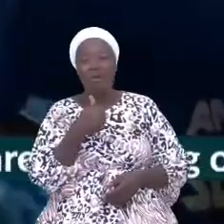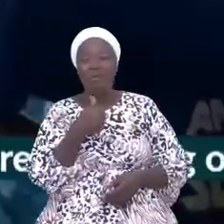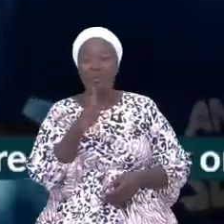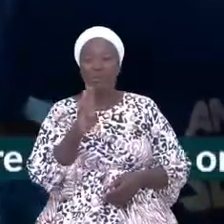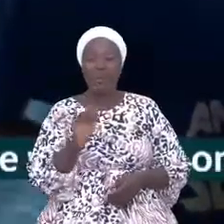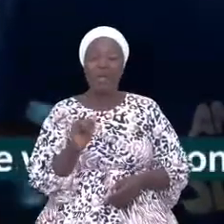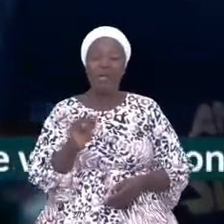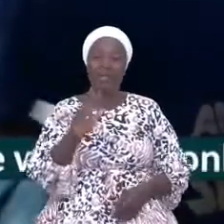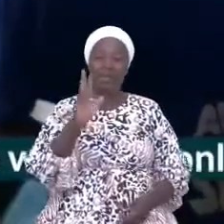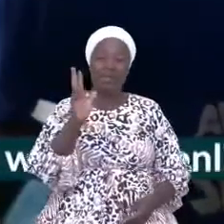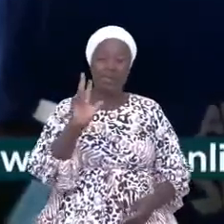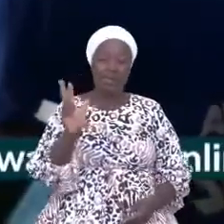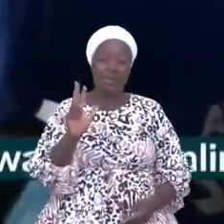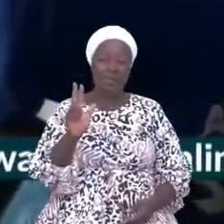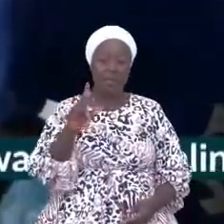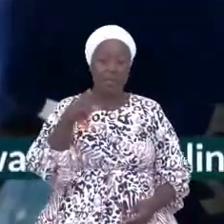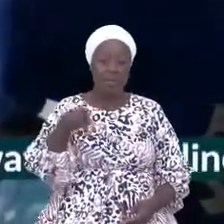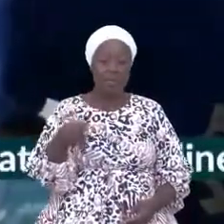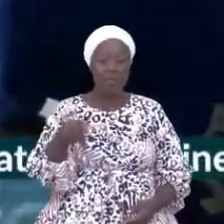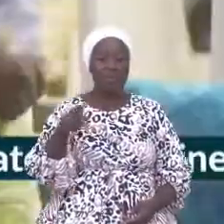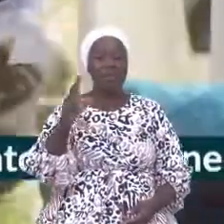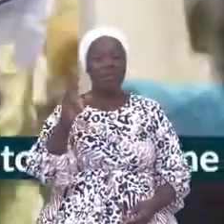3 p.m.